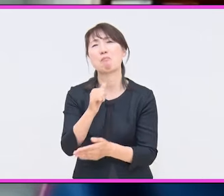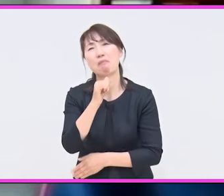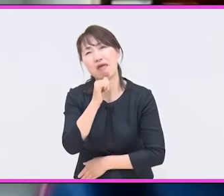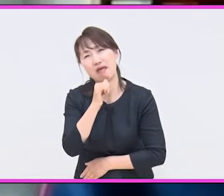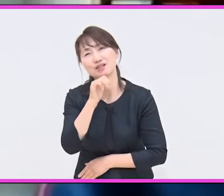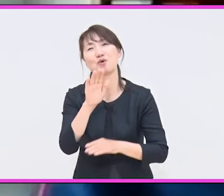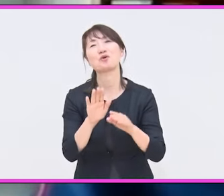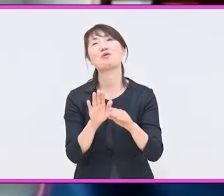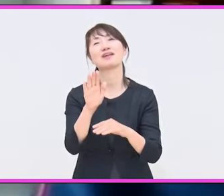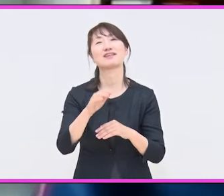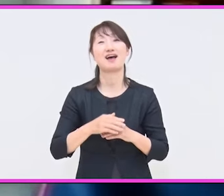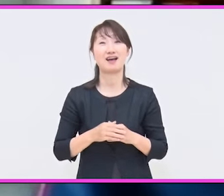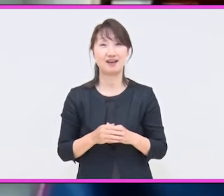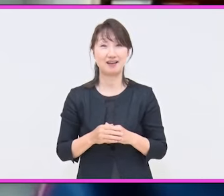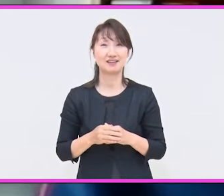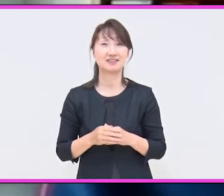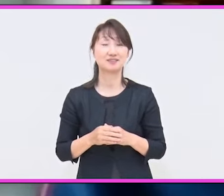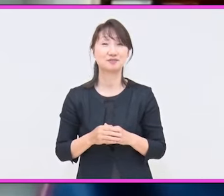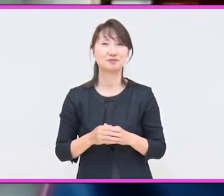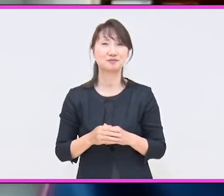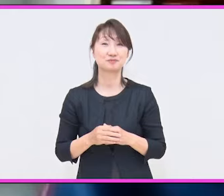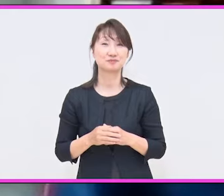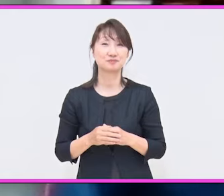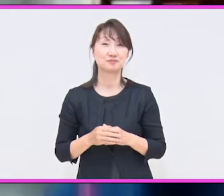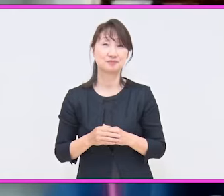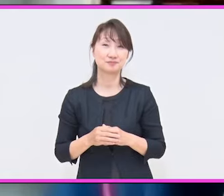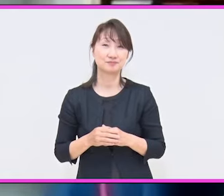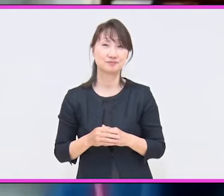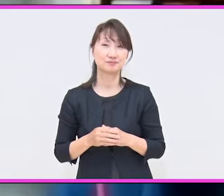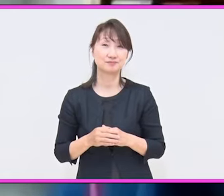got spectators at